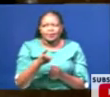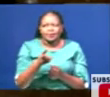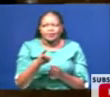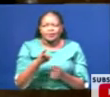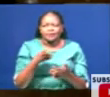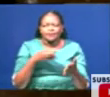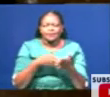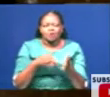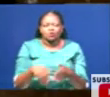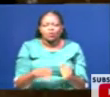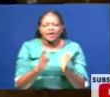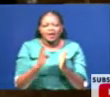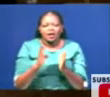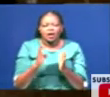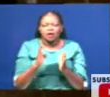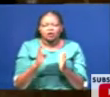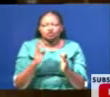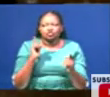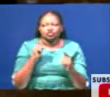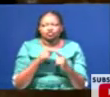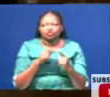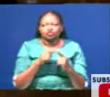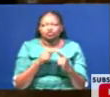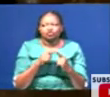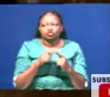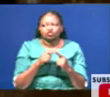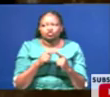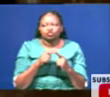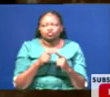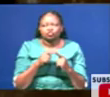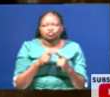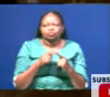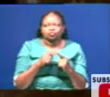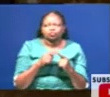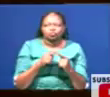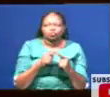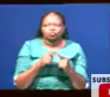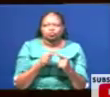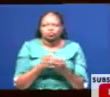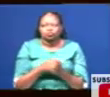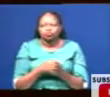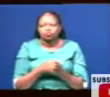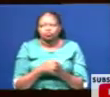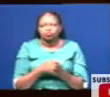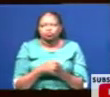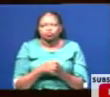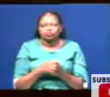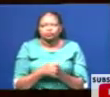towards the pacification of the island.